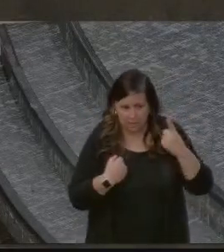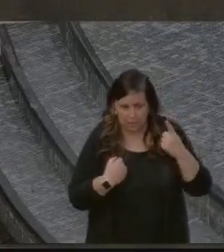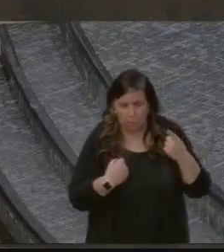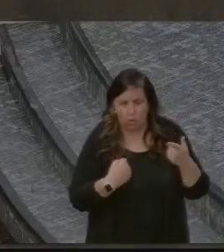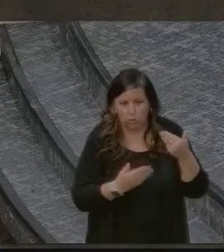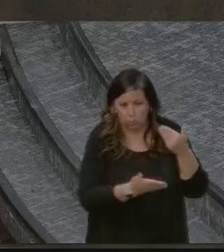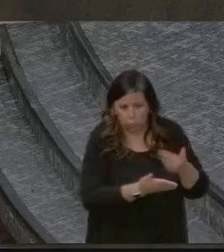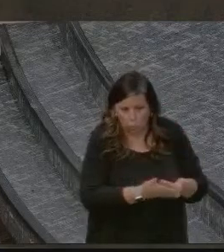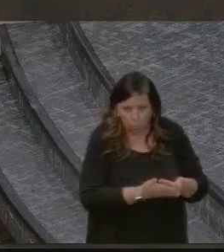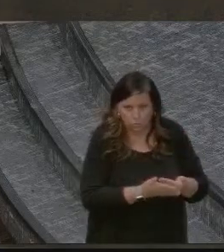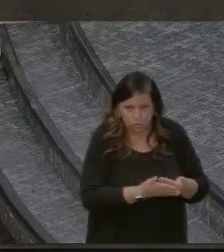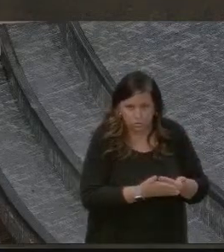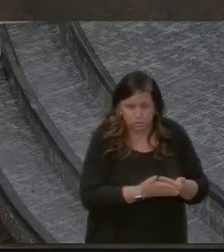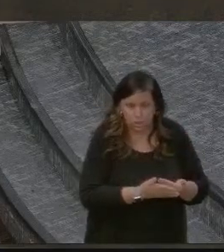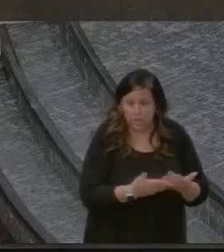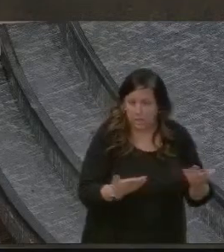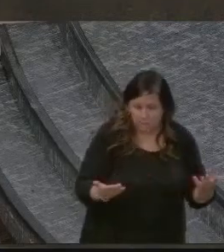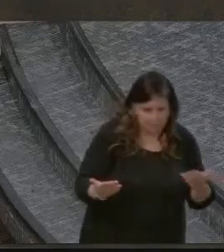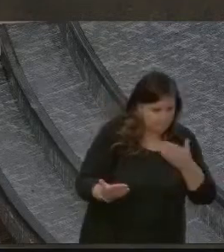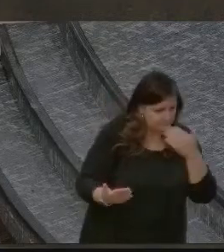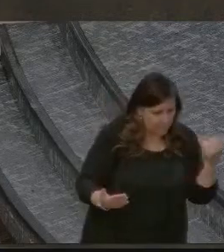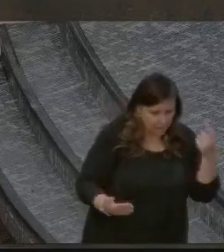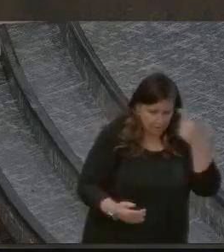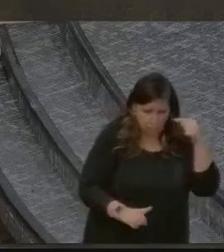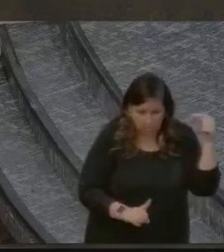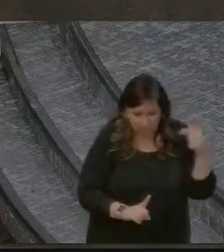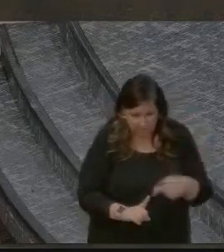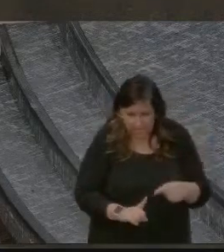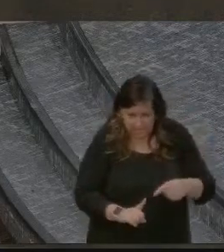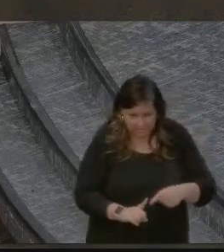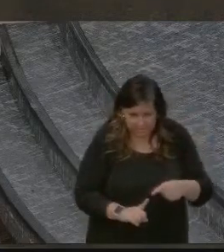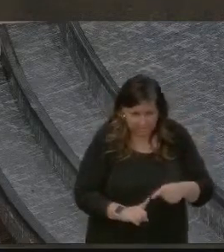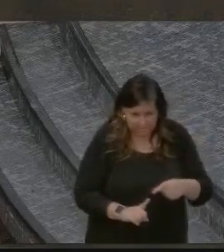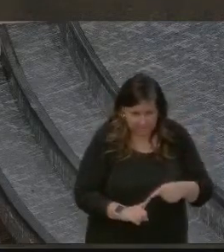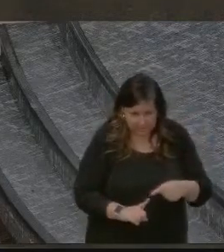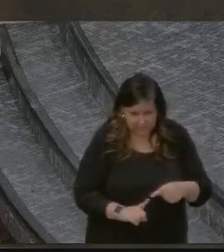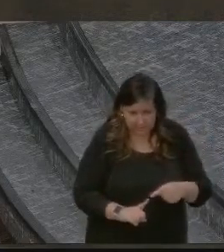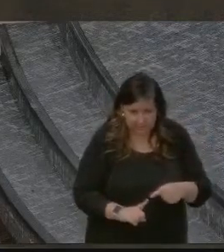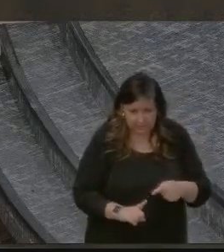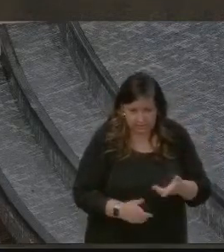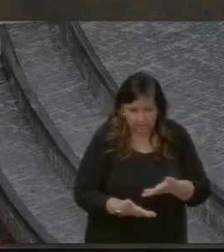for this particular item, would be